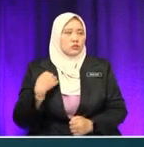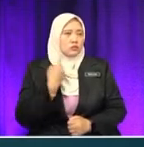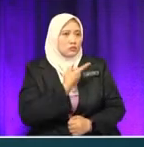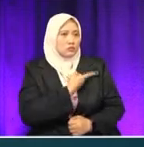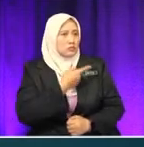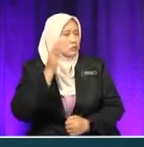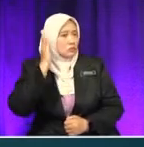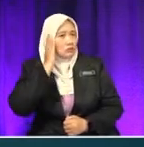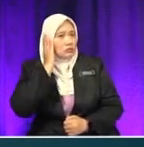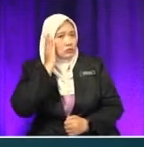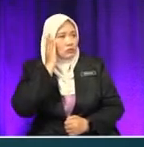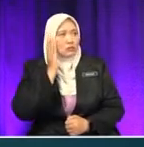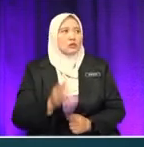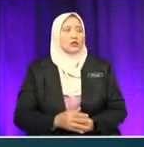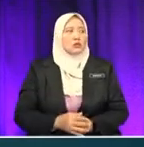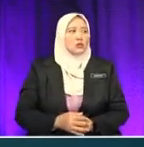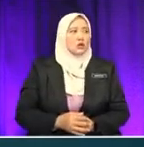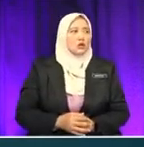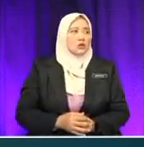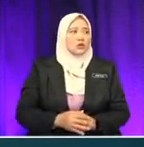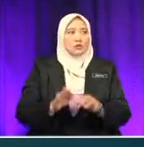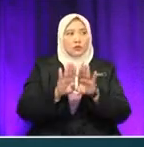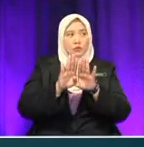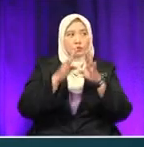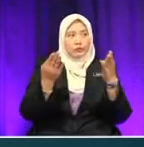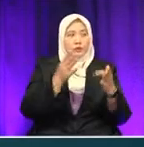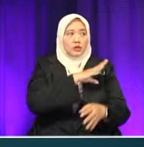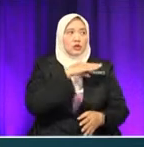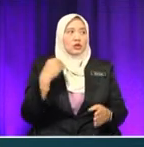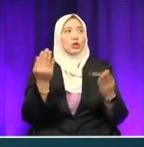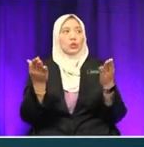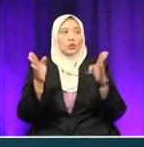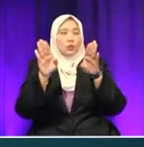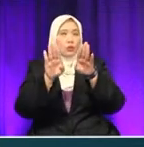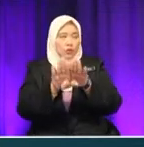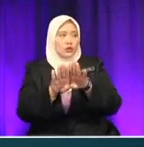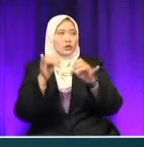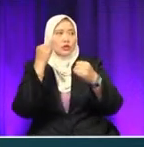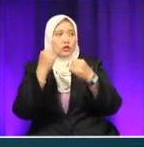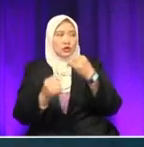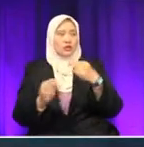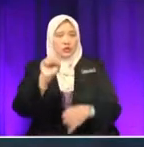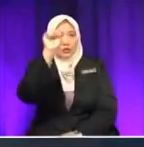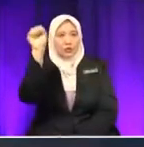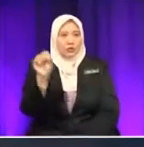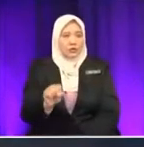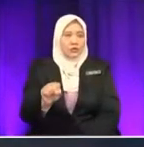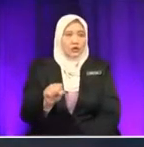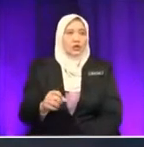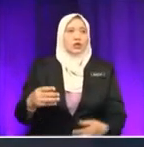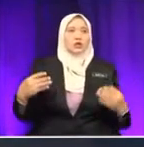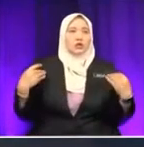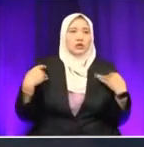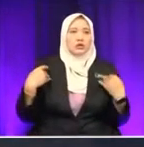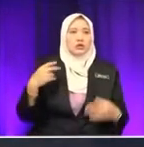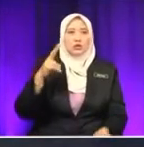one is open-ended question and which one is closed-ended question. So, Tivia, the difference between the first two questions and the